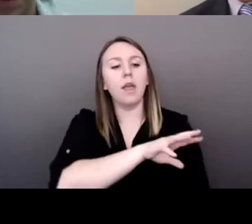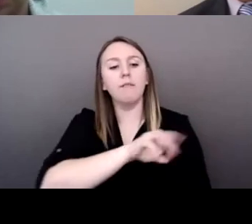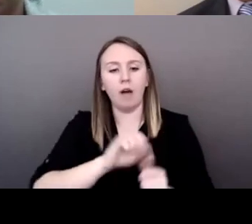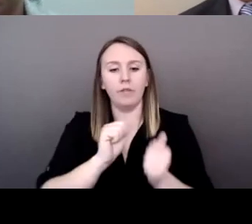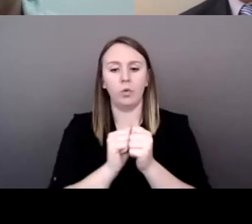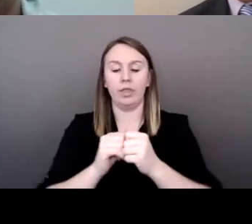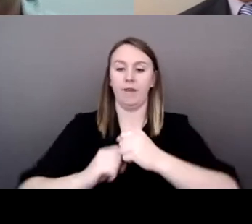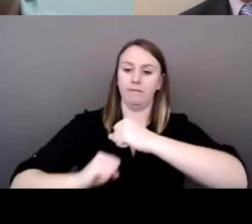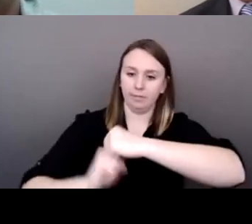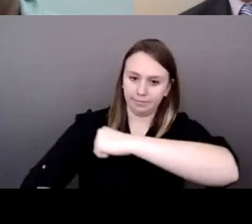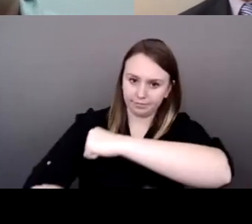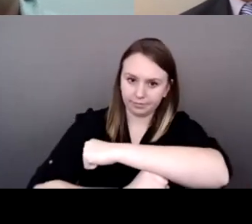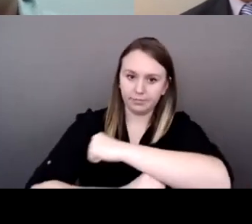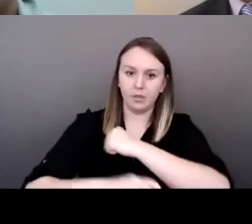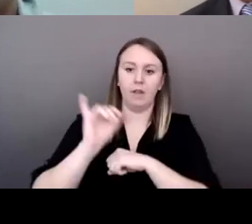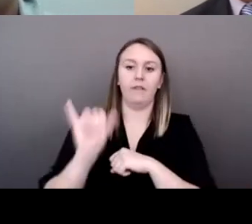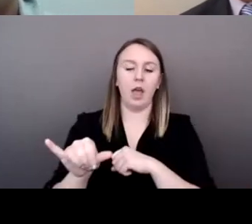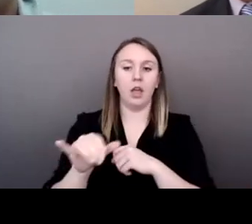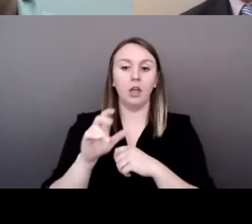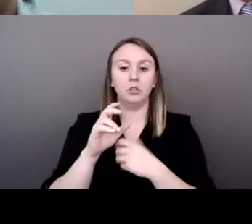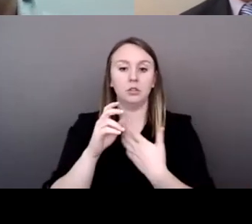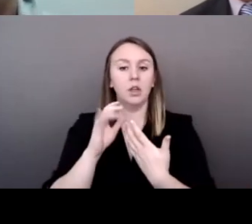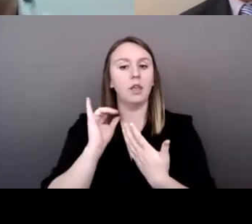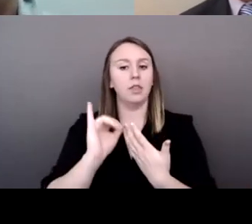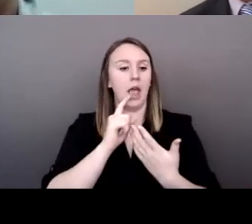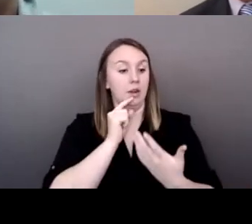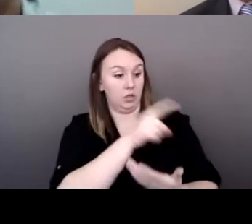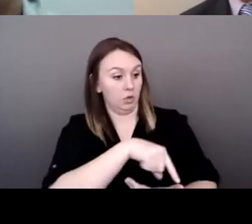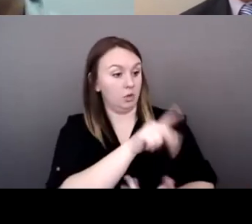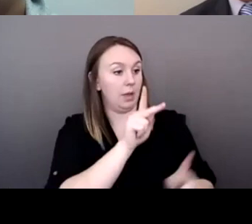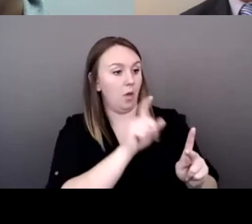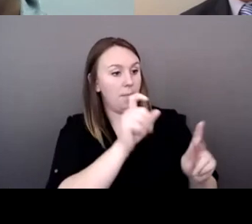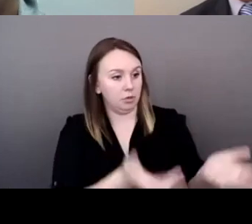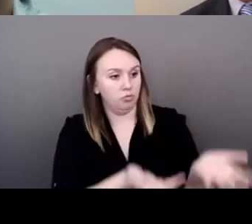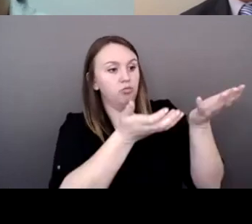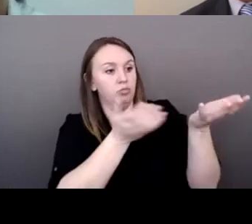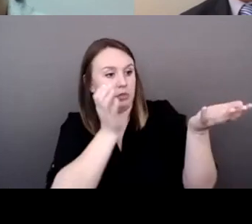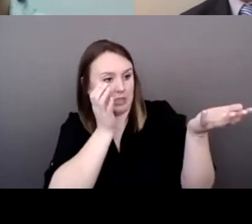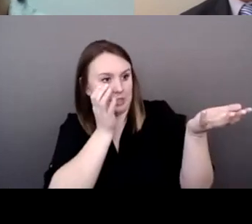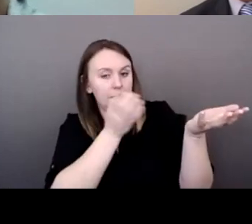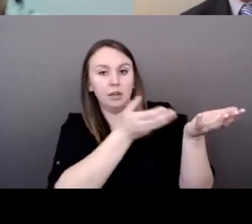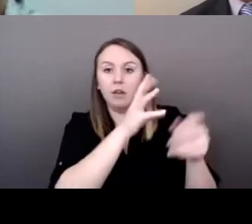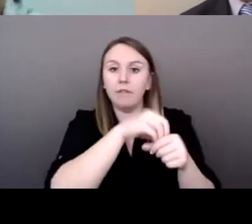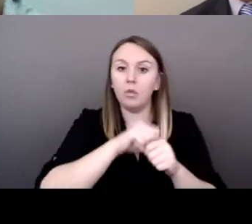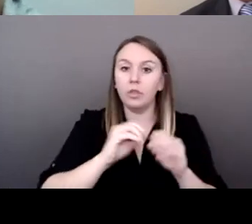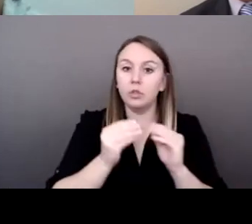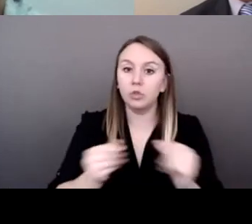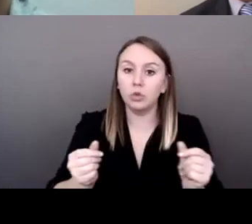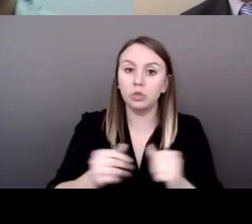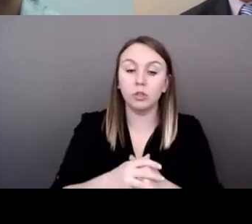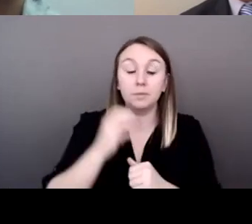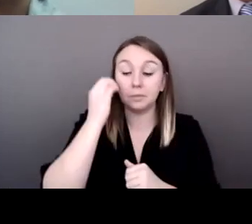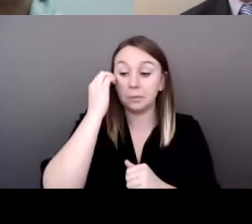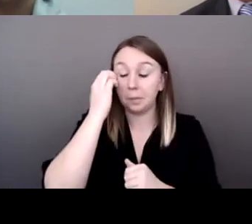of these framework, right? Like that is absolutely the voice that should be amplified as part of this solution process. There was a question from the audience